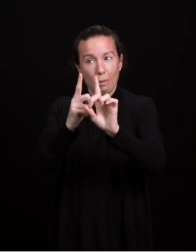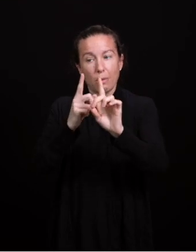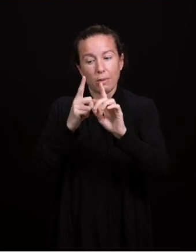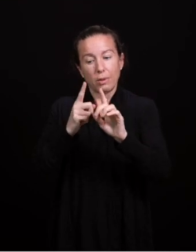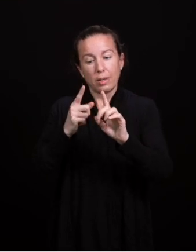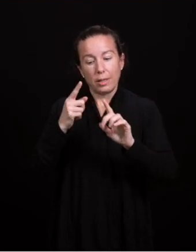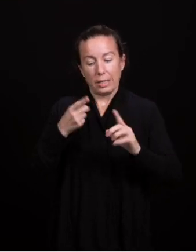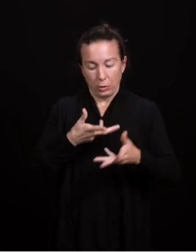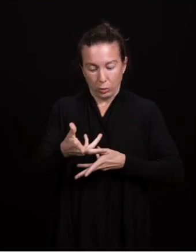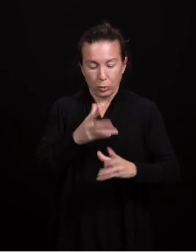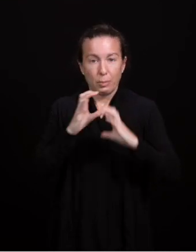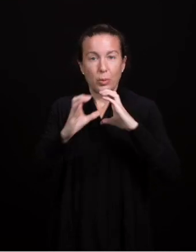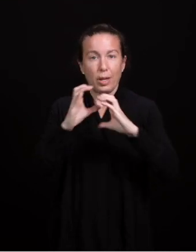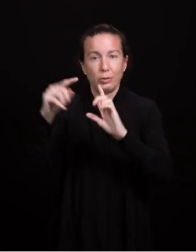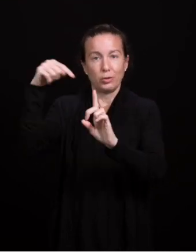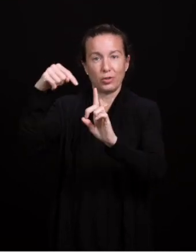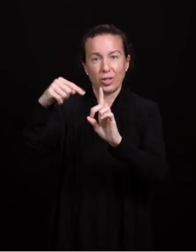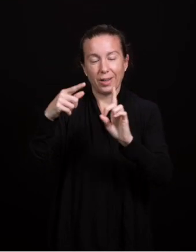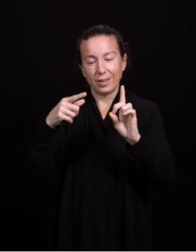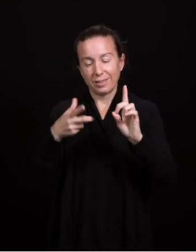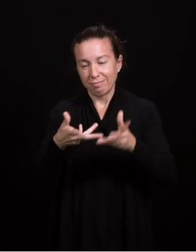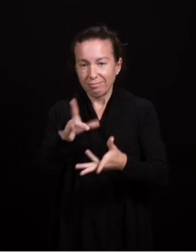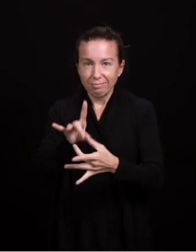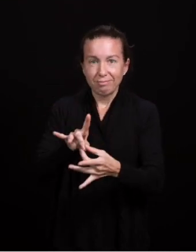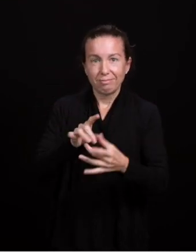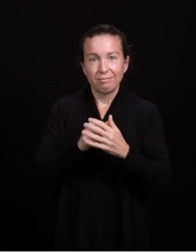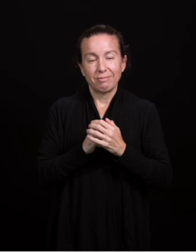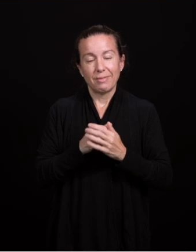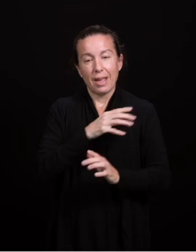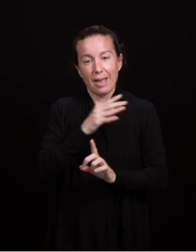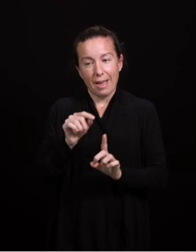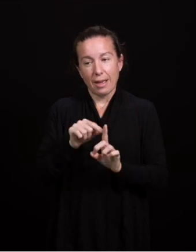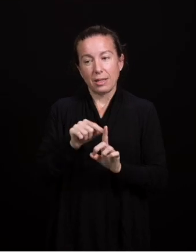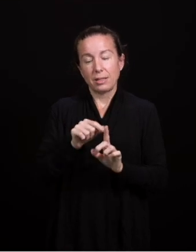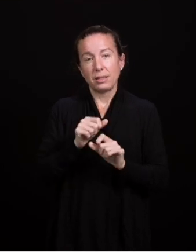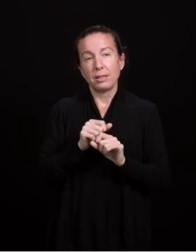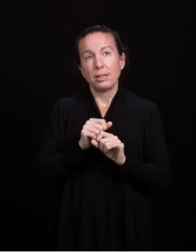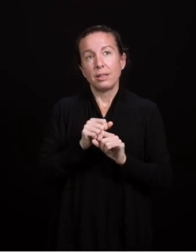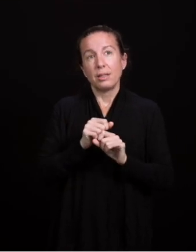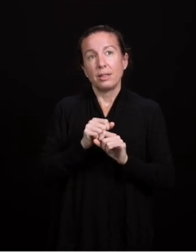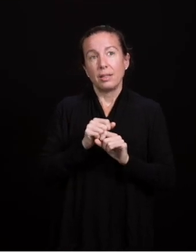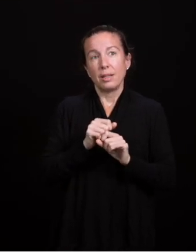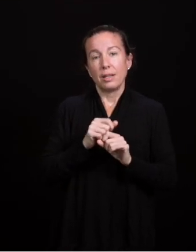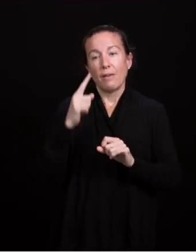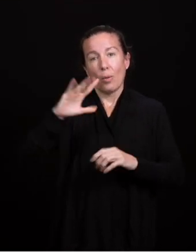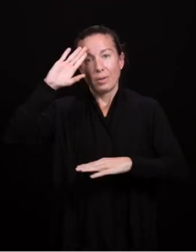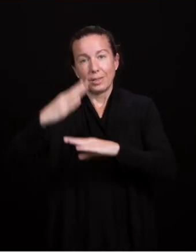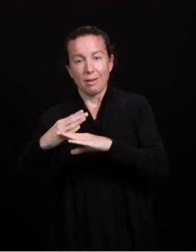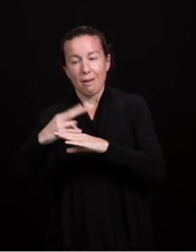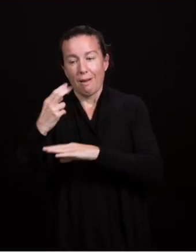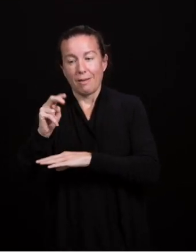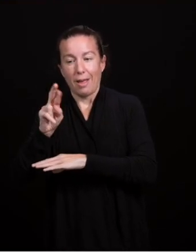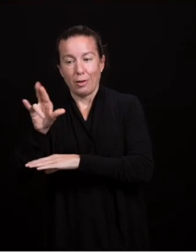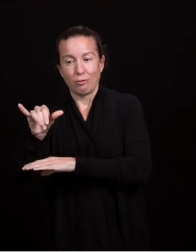our child and really kind of wanting the same things for her that we wanted for our son Henry, who